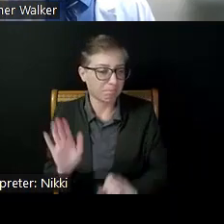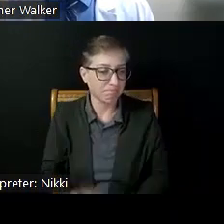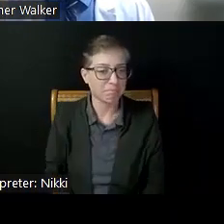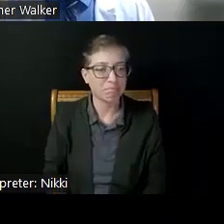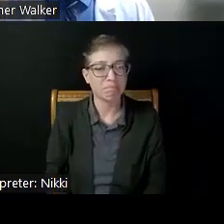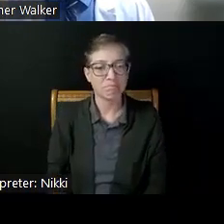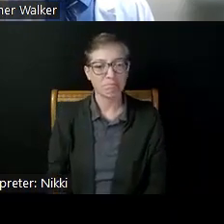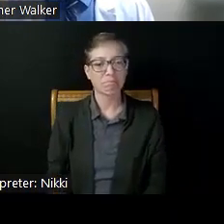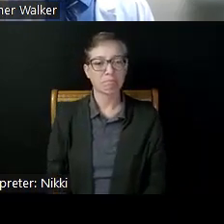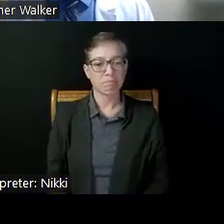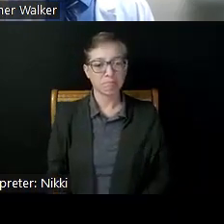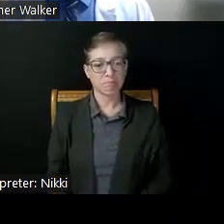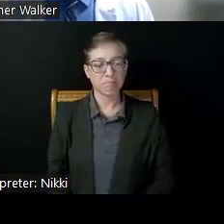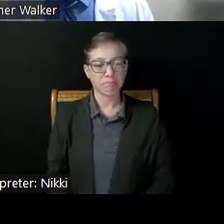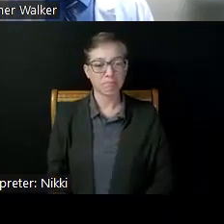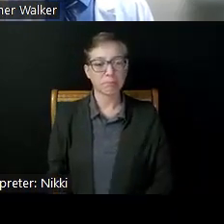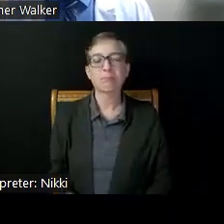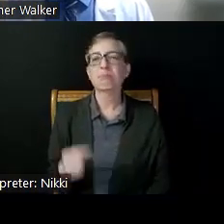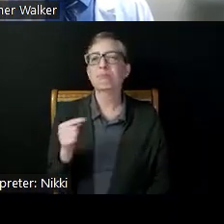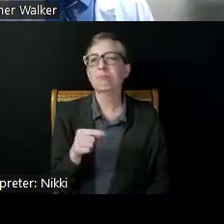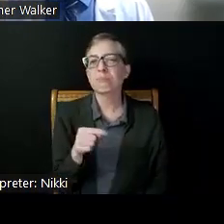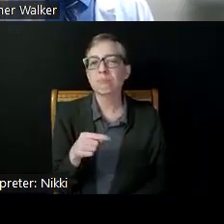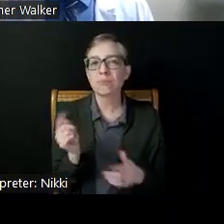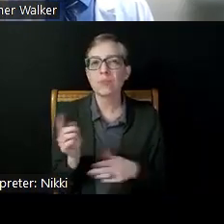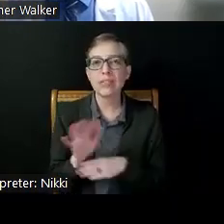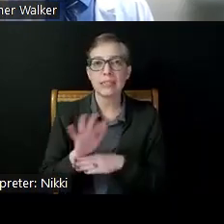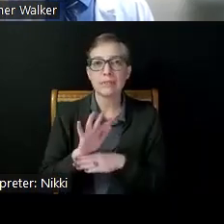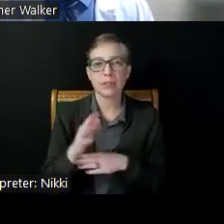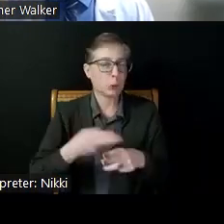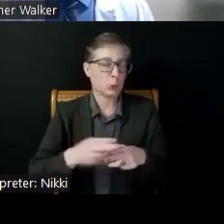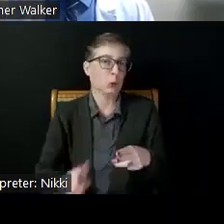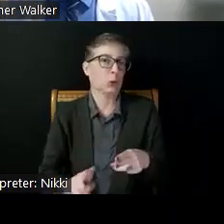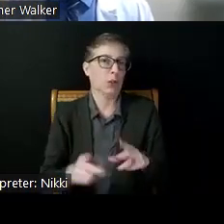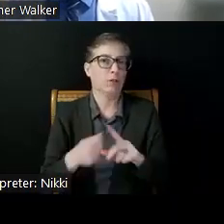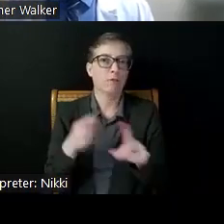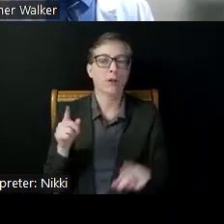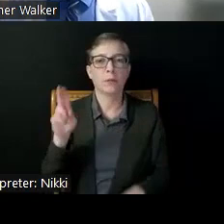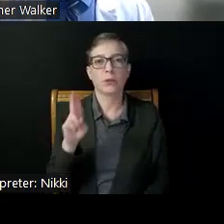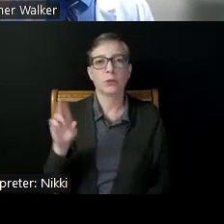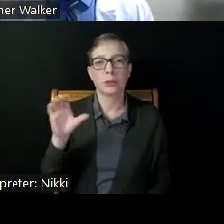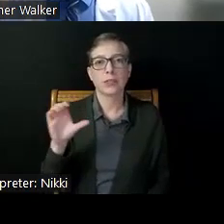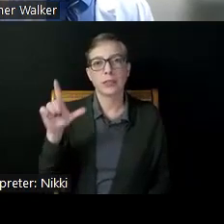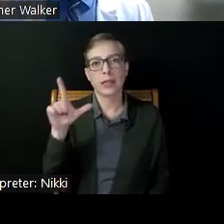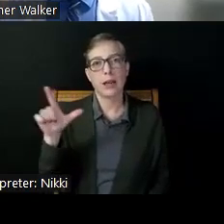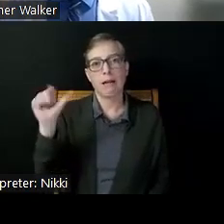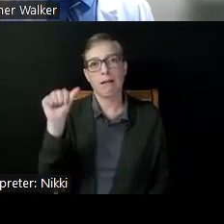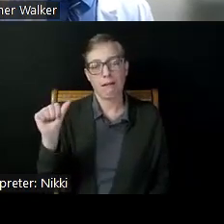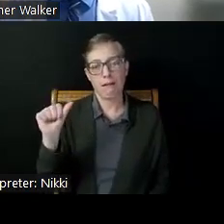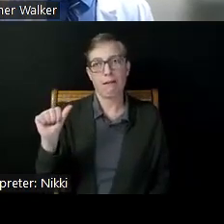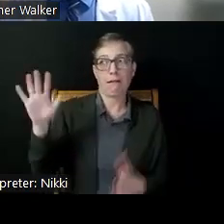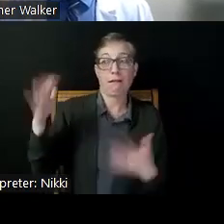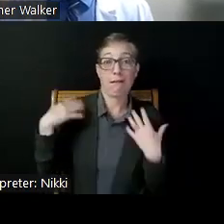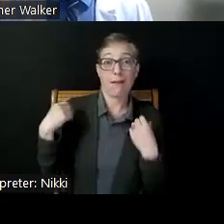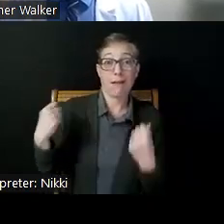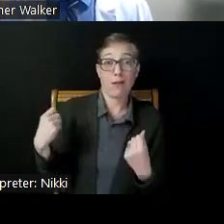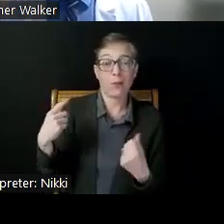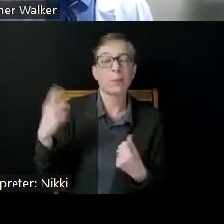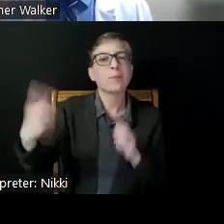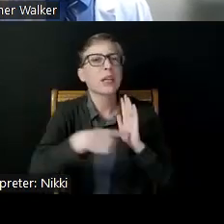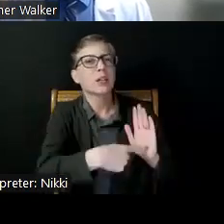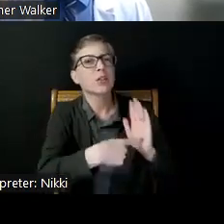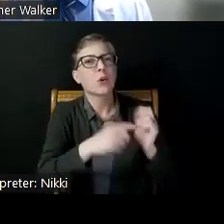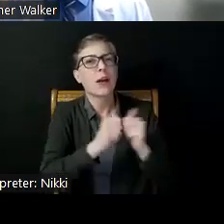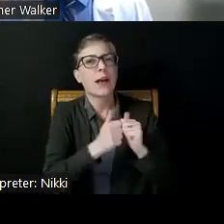So this is a short video from UCLA Health. It shows us how to complete the FIT test. The FIT